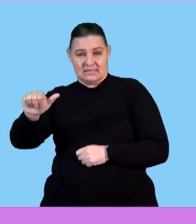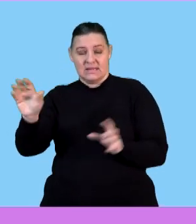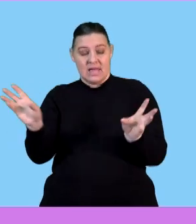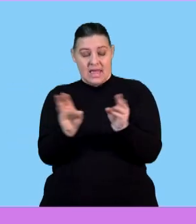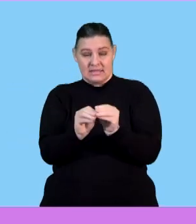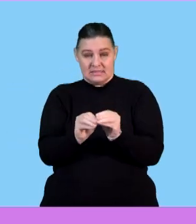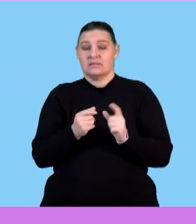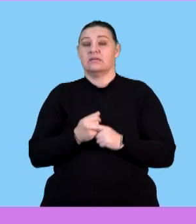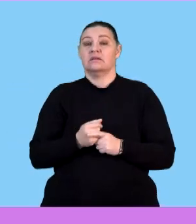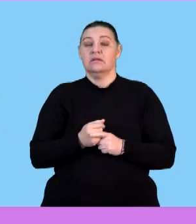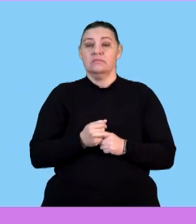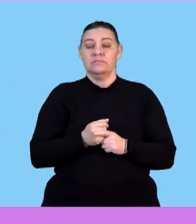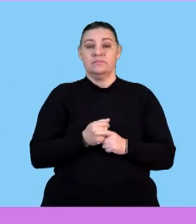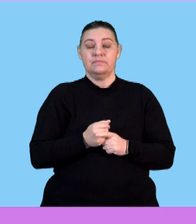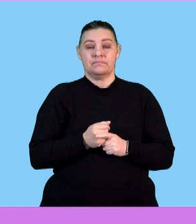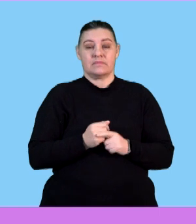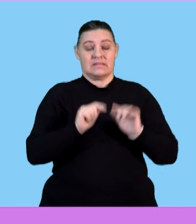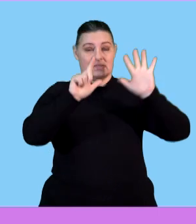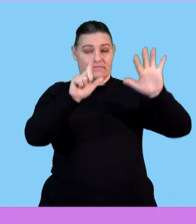1,326 Rand. And this gives me